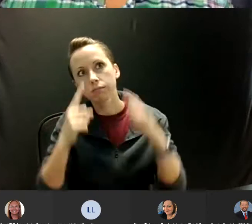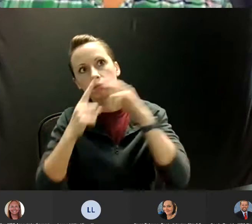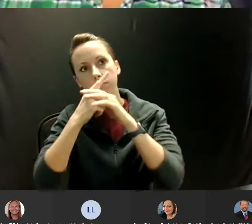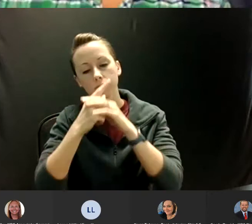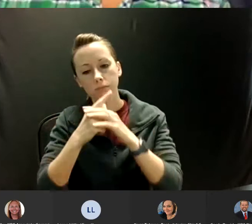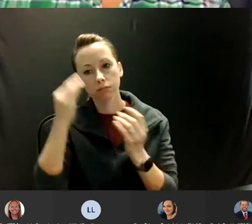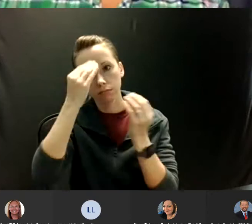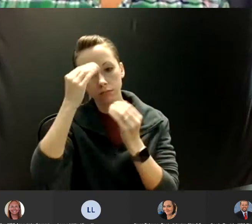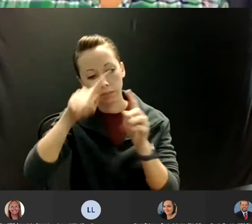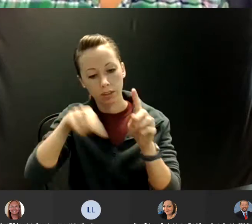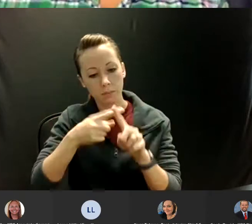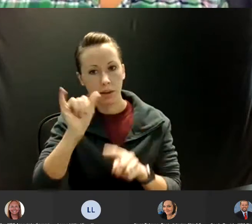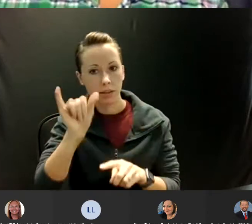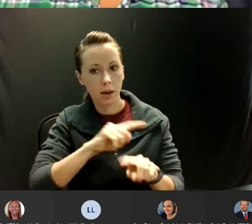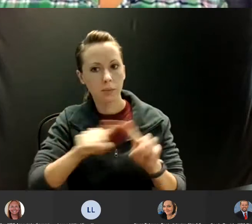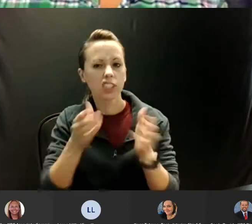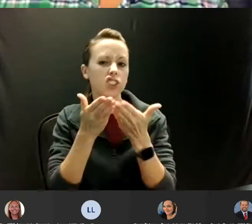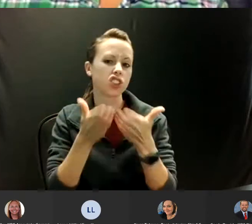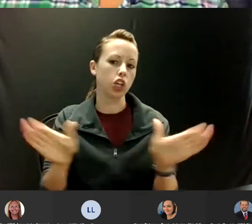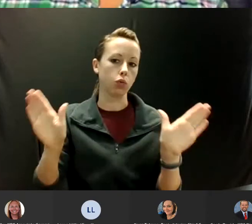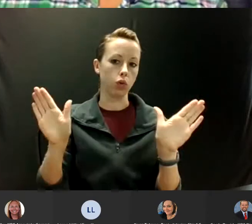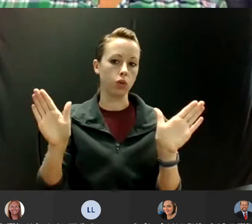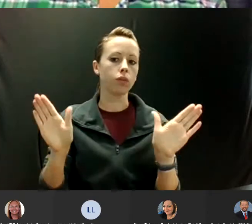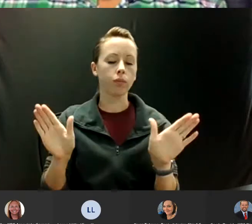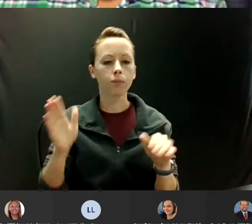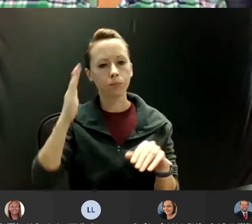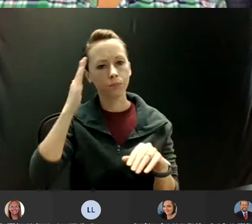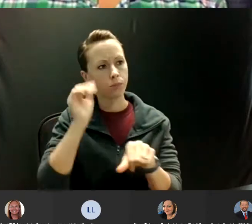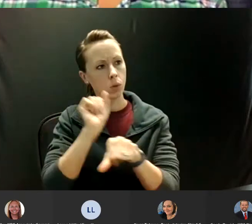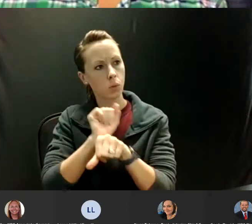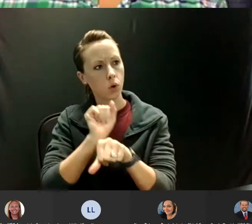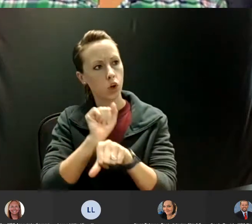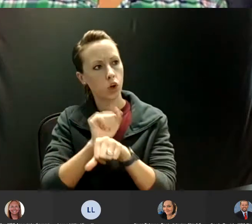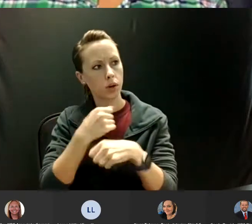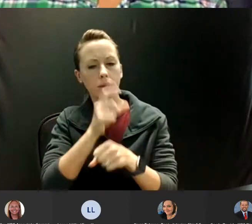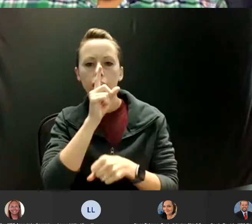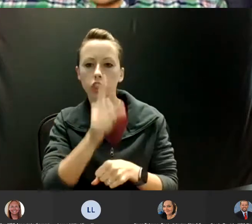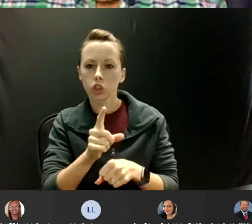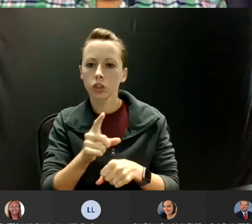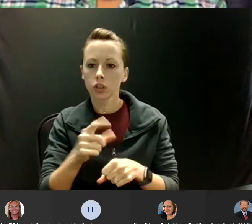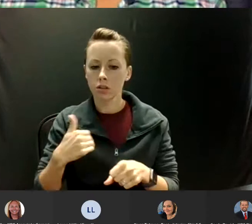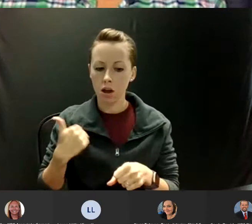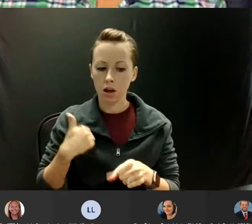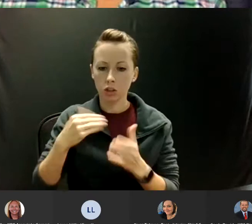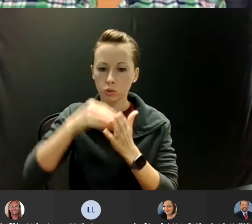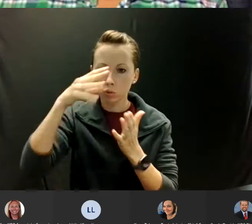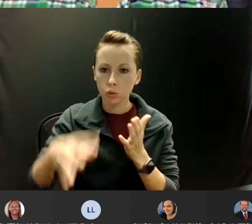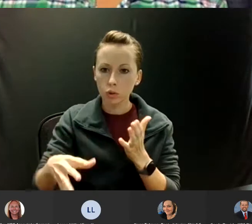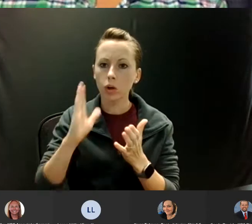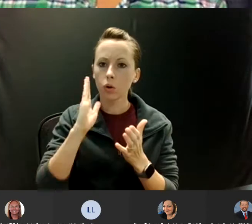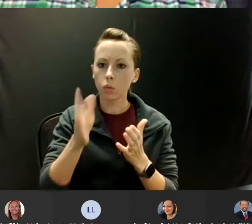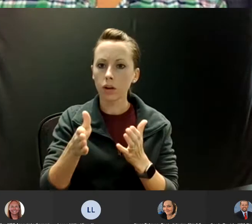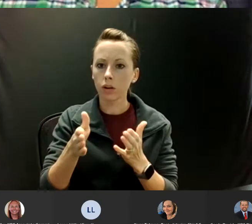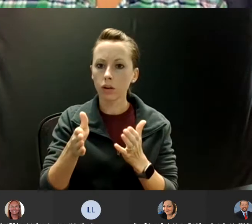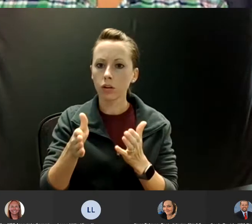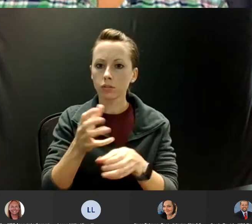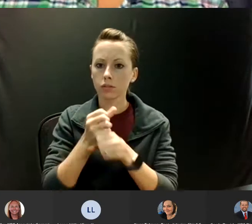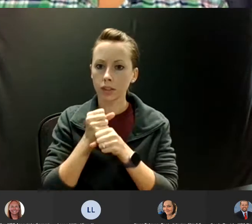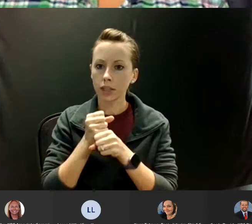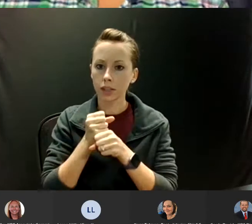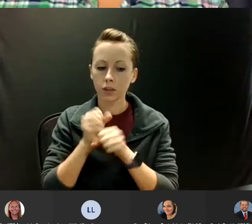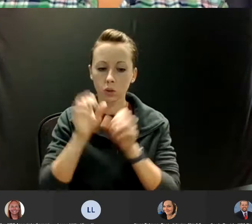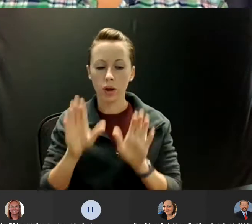about that. But just generally speaking, working to ensure that, you know, young people, students are receiving a